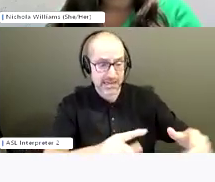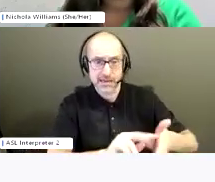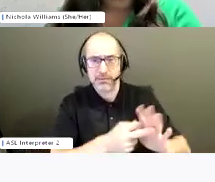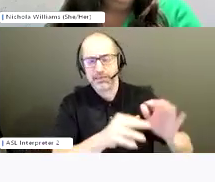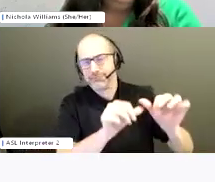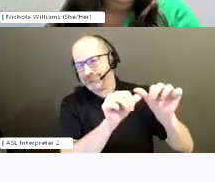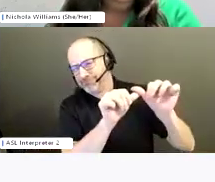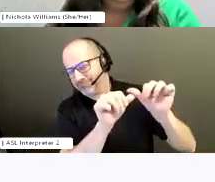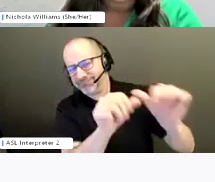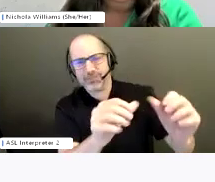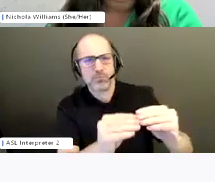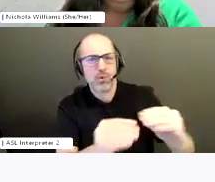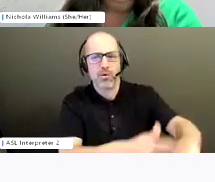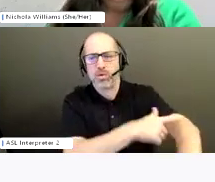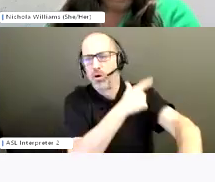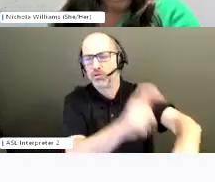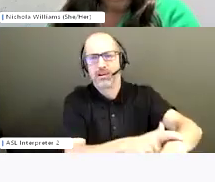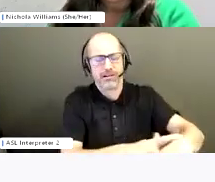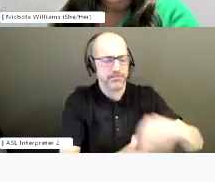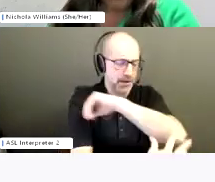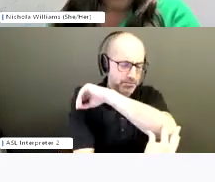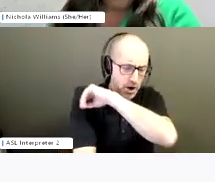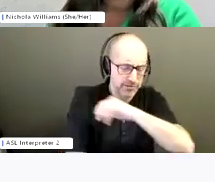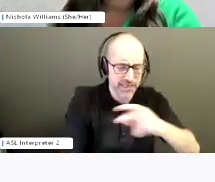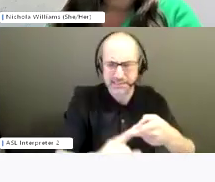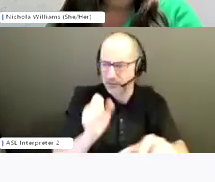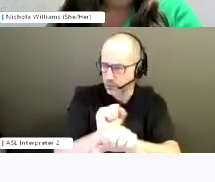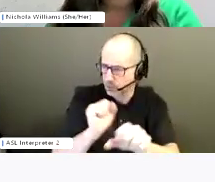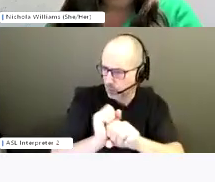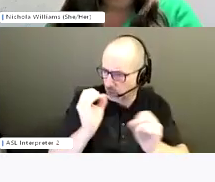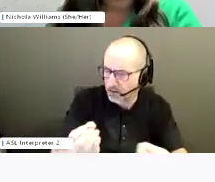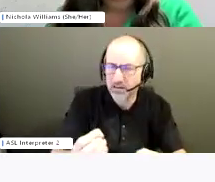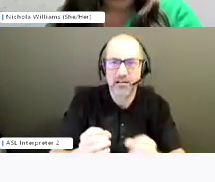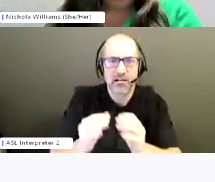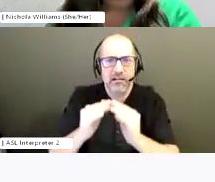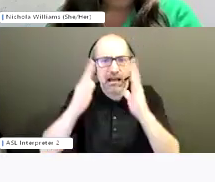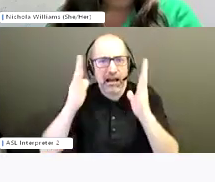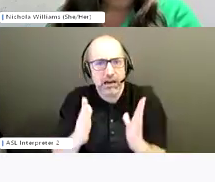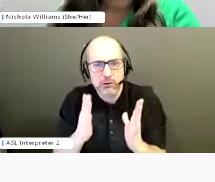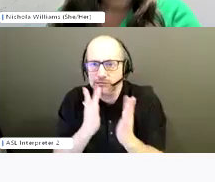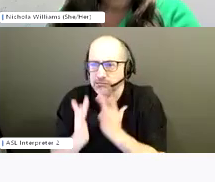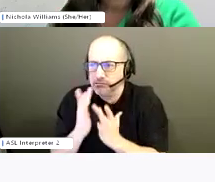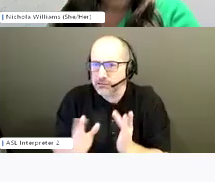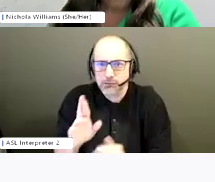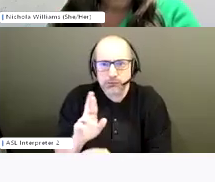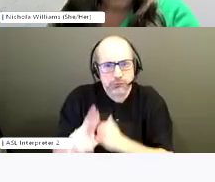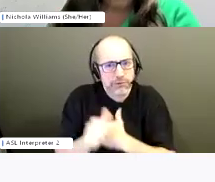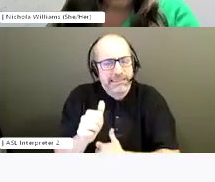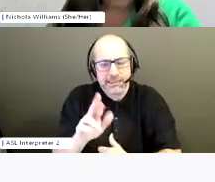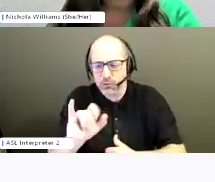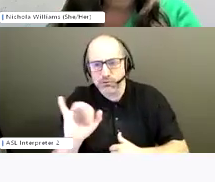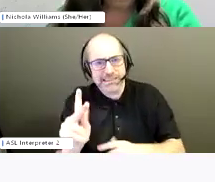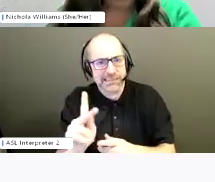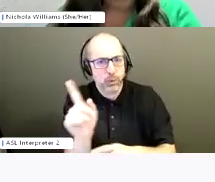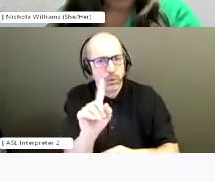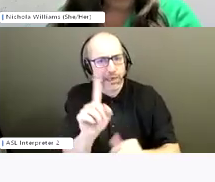experience poverty, unemployment, and face a higher risk of housing insecurity. These factors can push survivors deeper